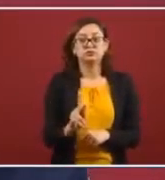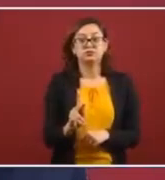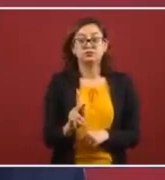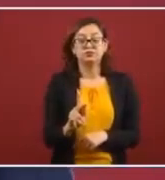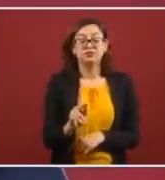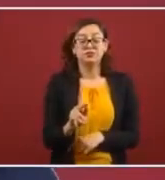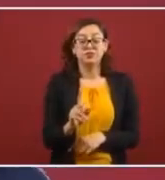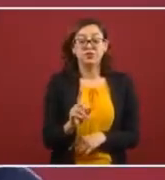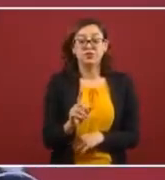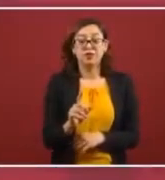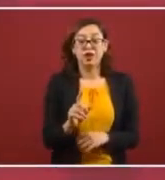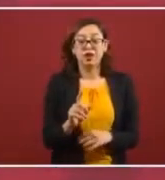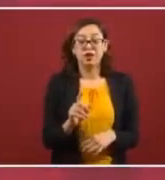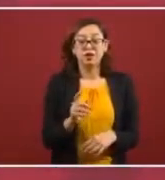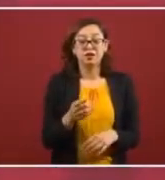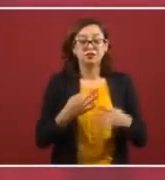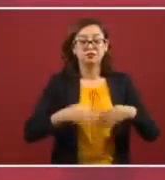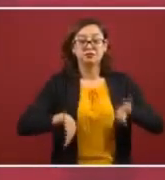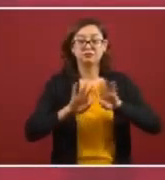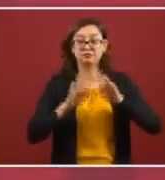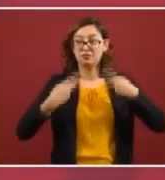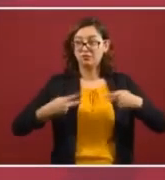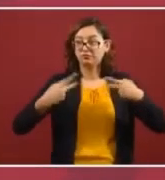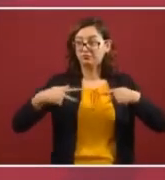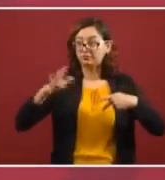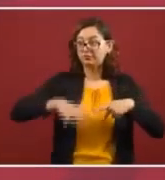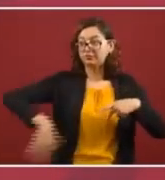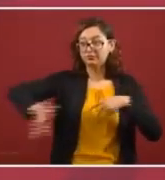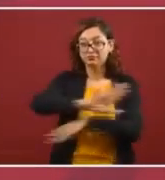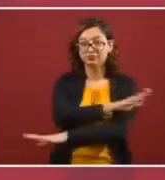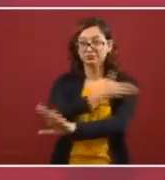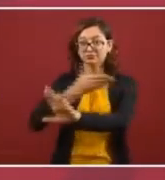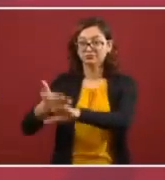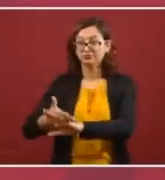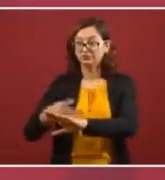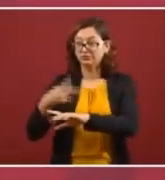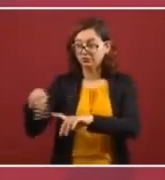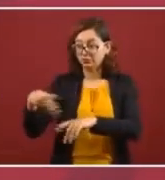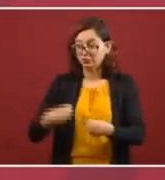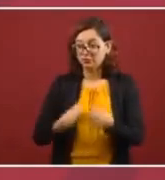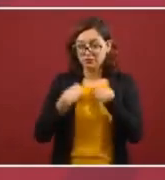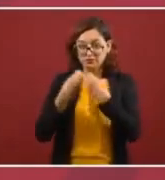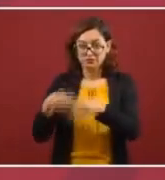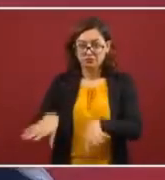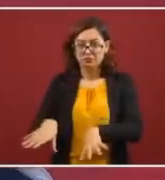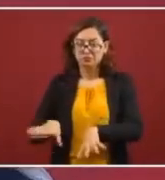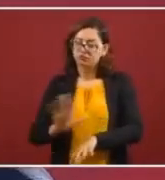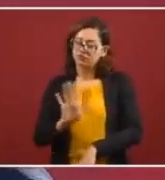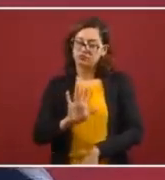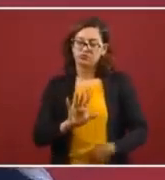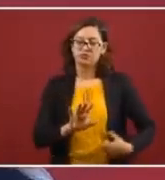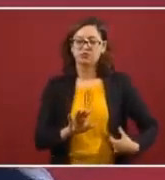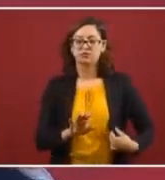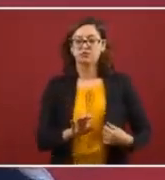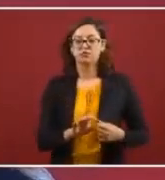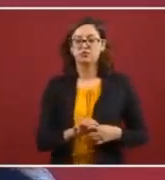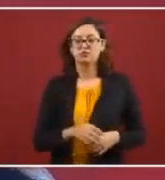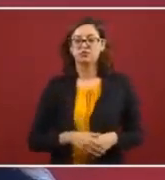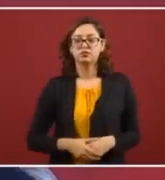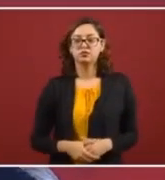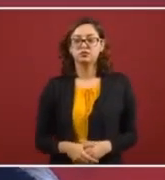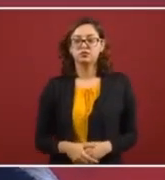if that's going to put the population at risk, and we need to make sure that people are safe.